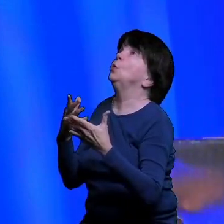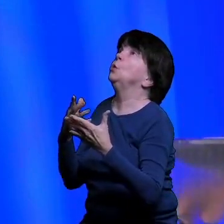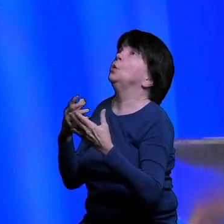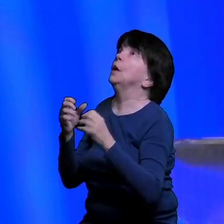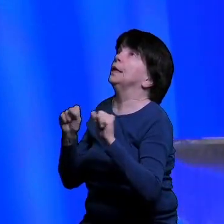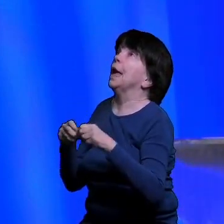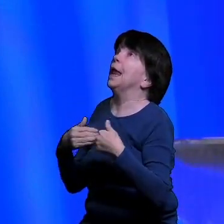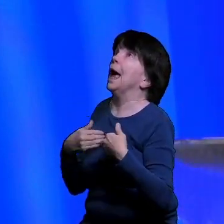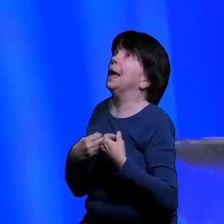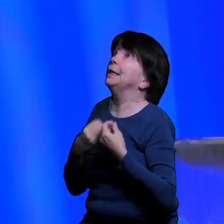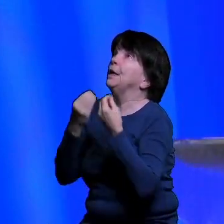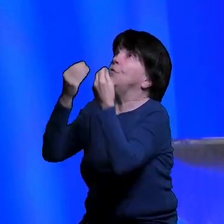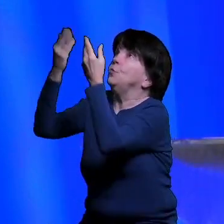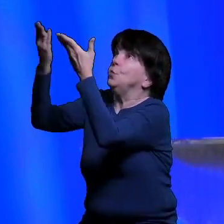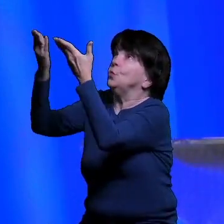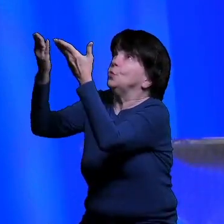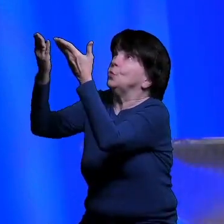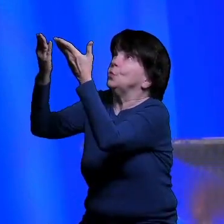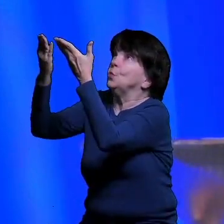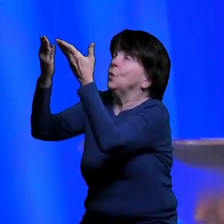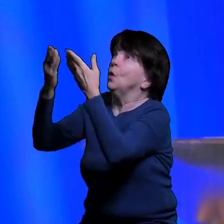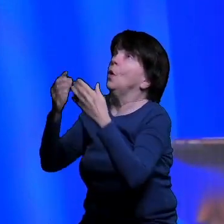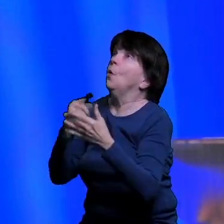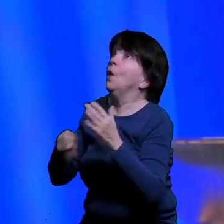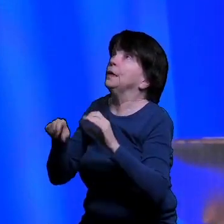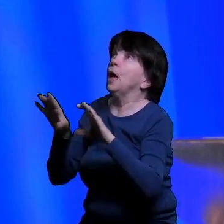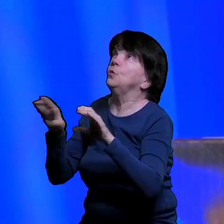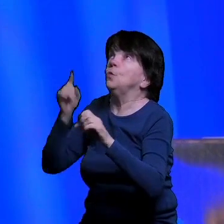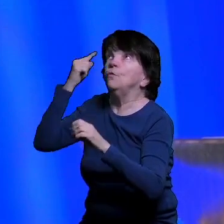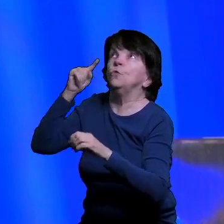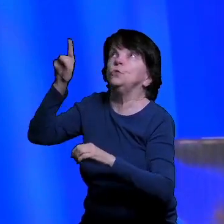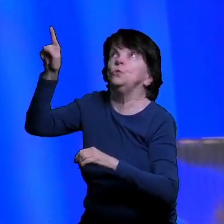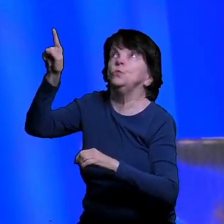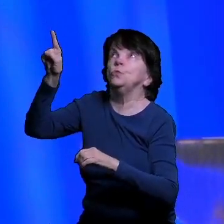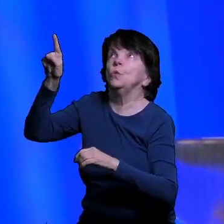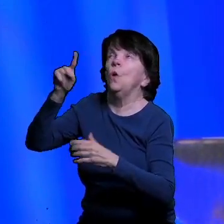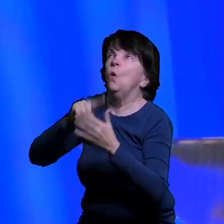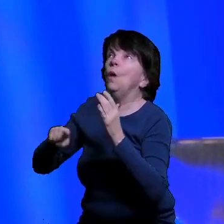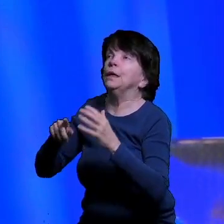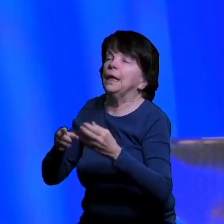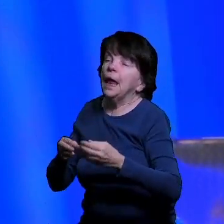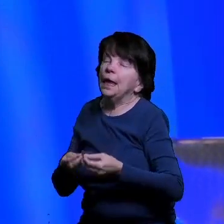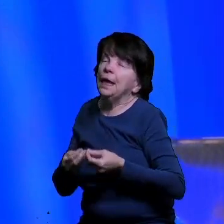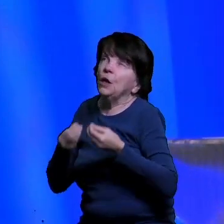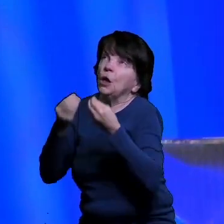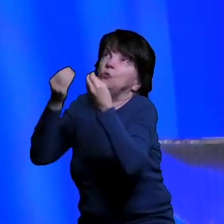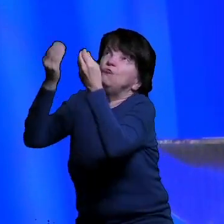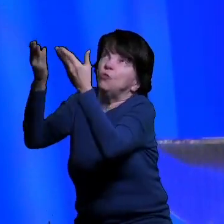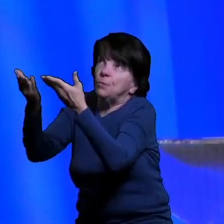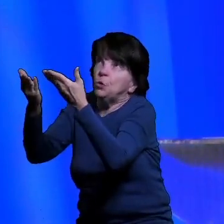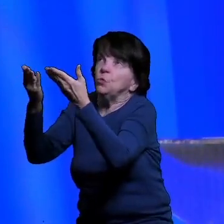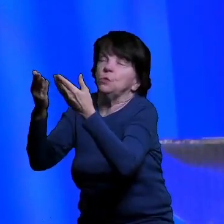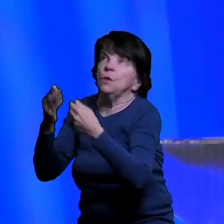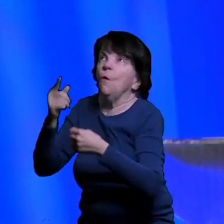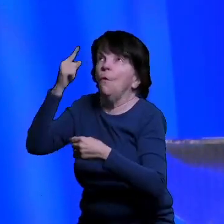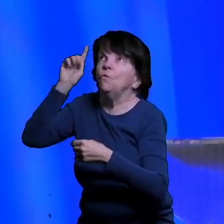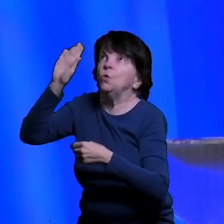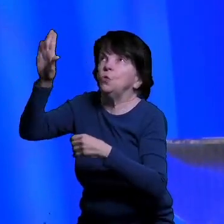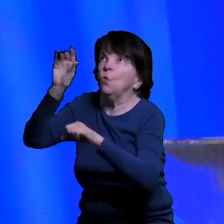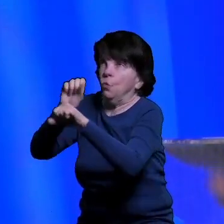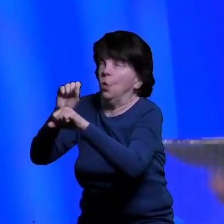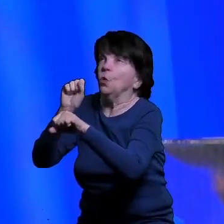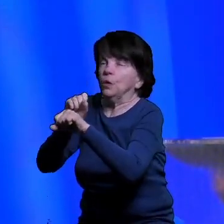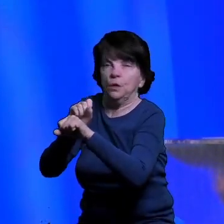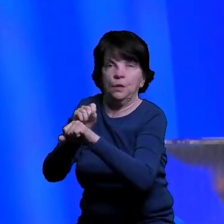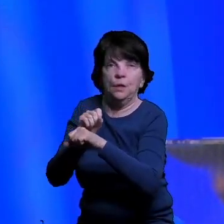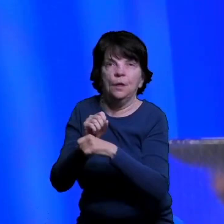but we also say, Lord, what can I give back? What can I contribute to the cause? How can I be a part of what